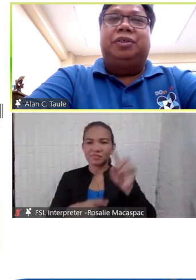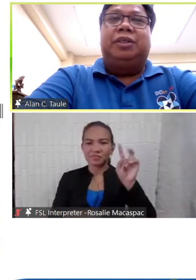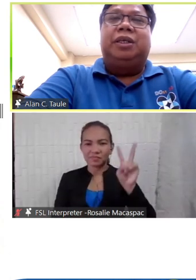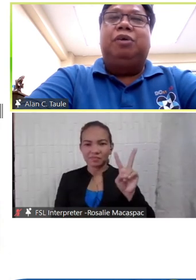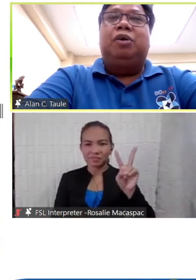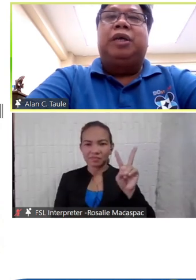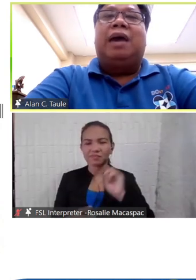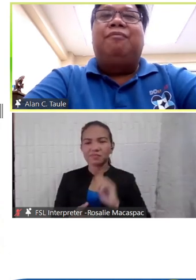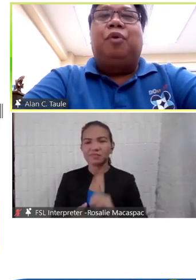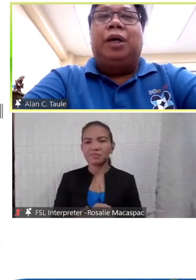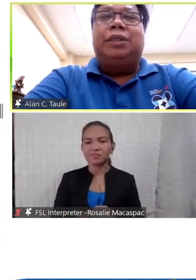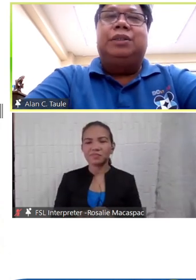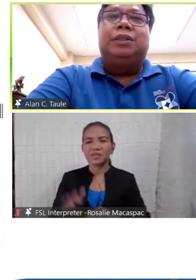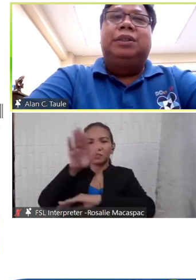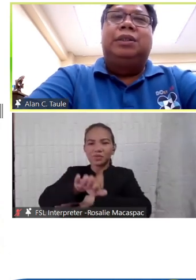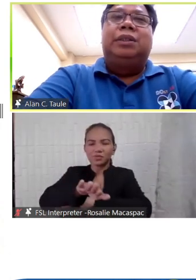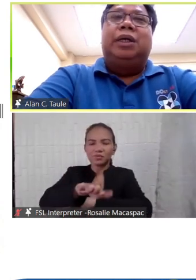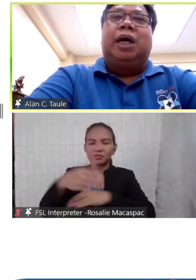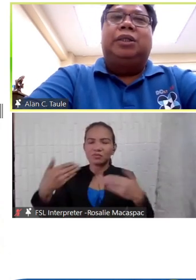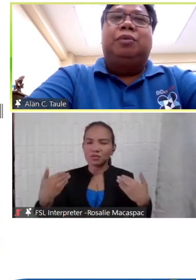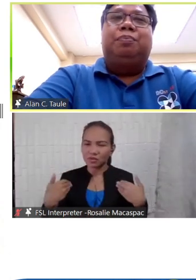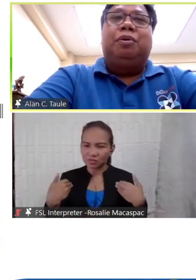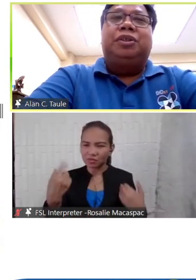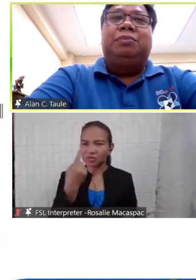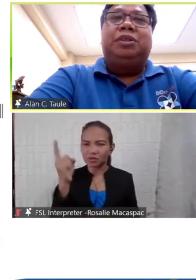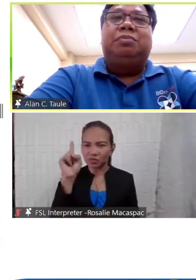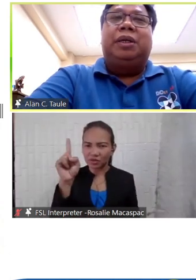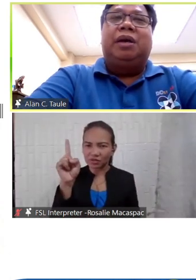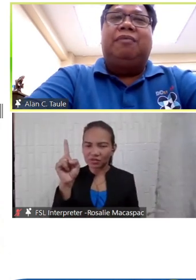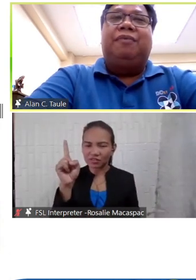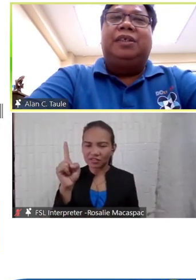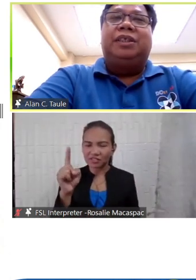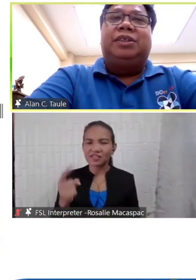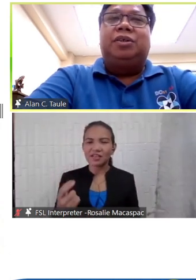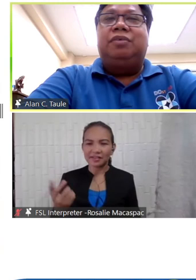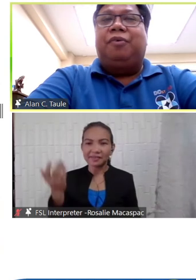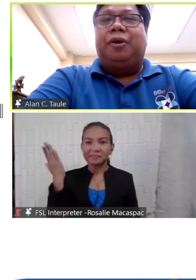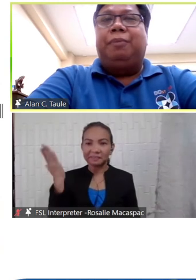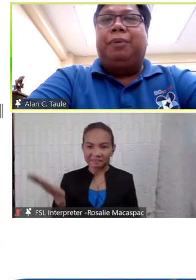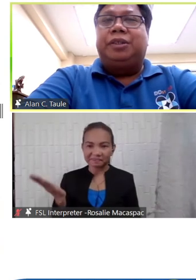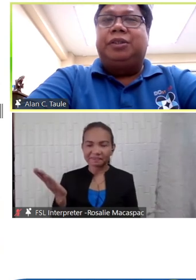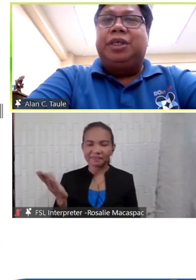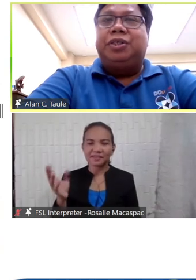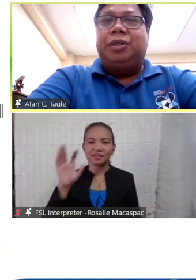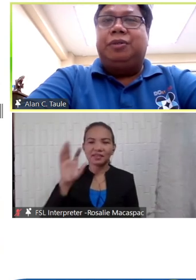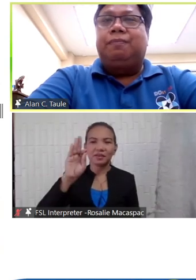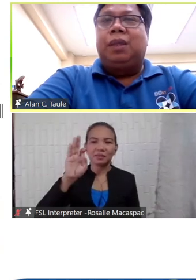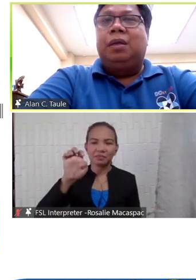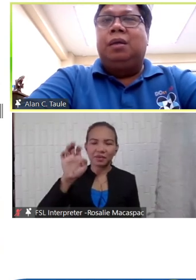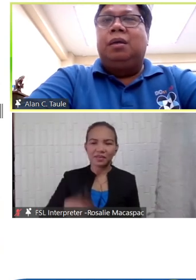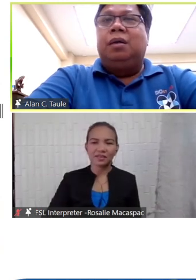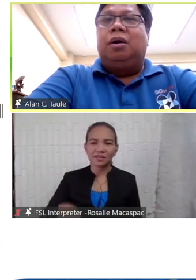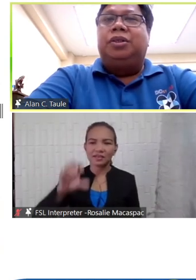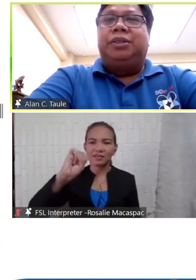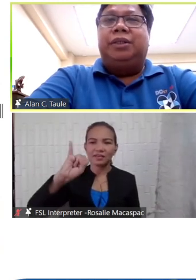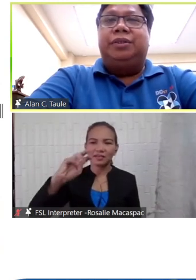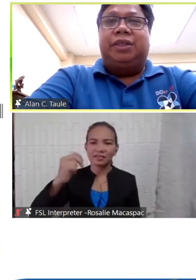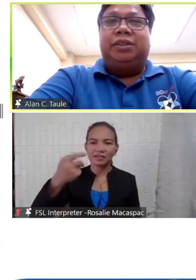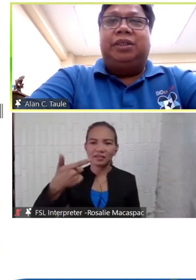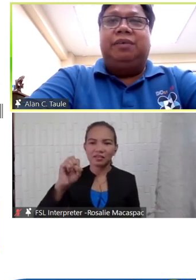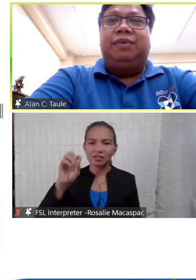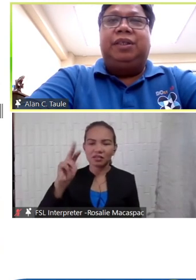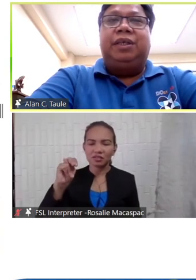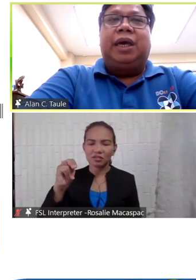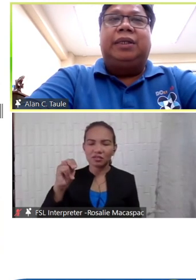afternoon session. I think we only have one. At ito po si Ms. Maria Fessingson for her presentation on